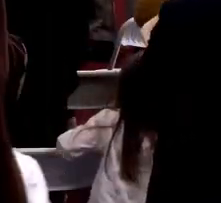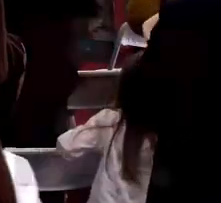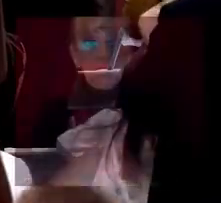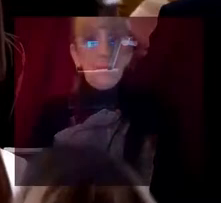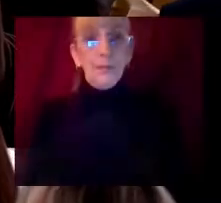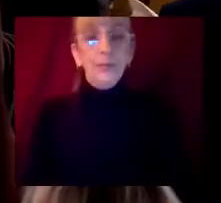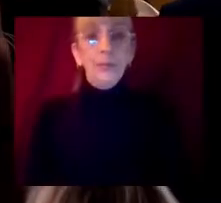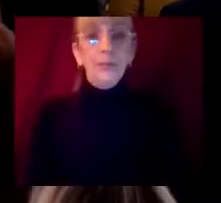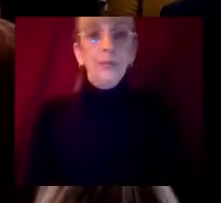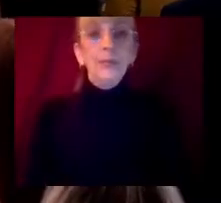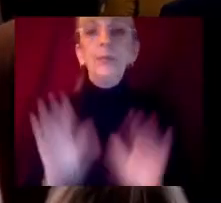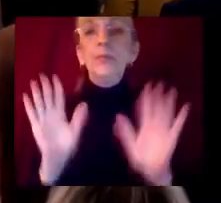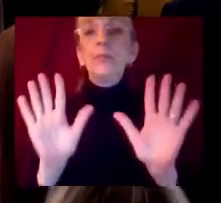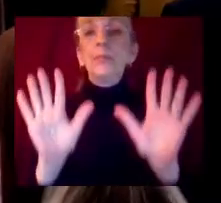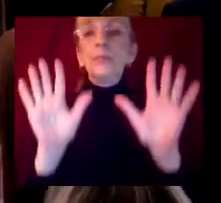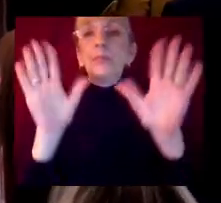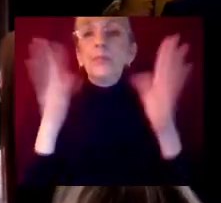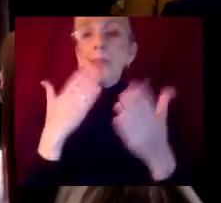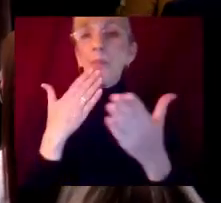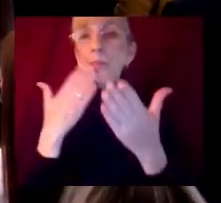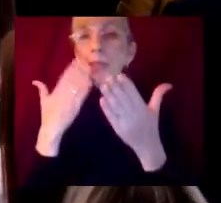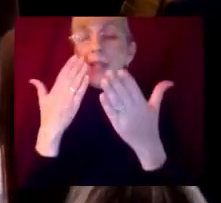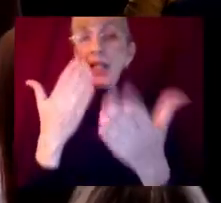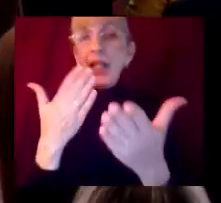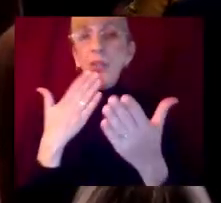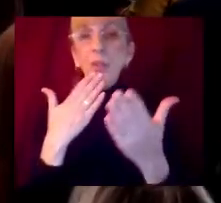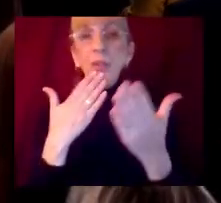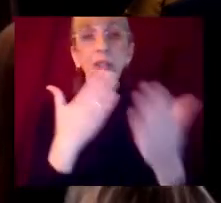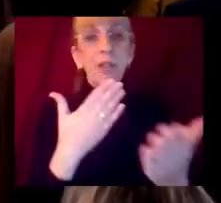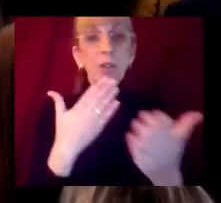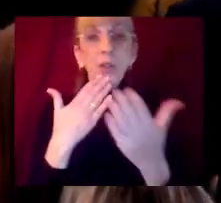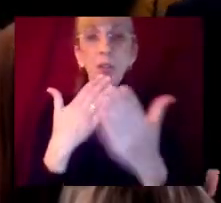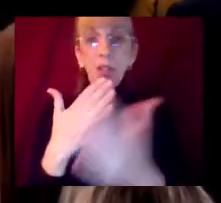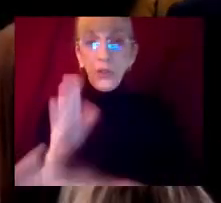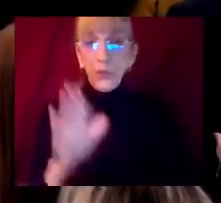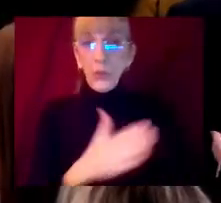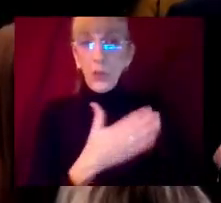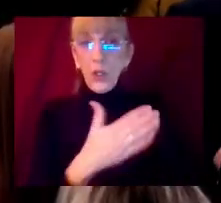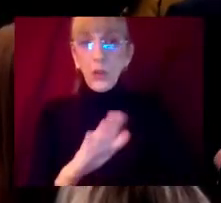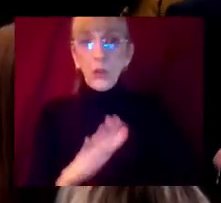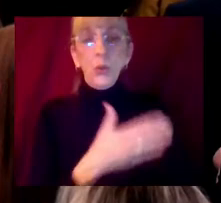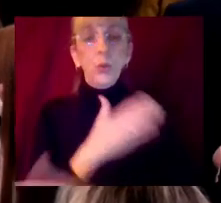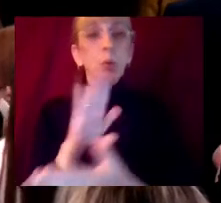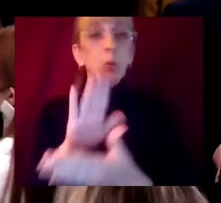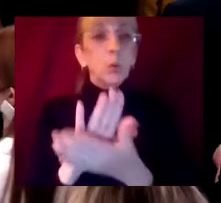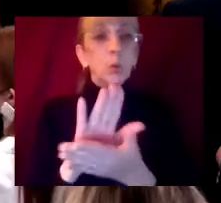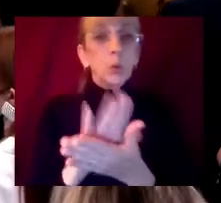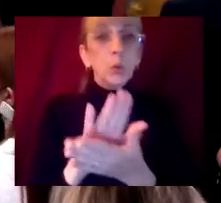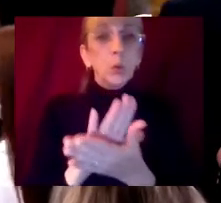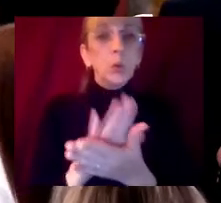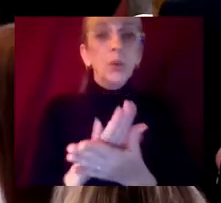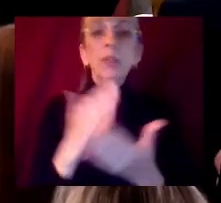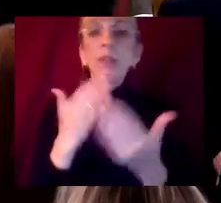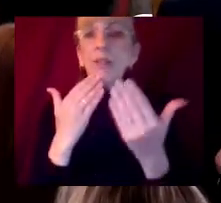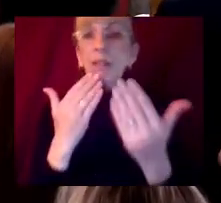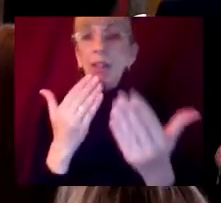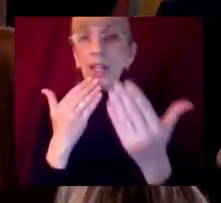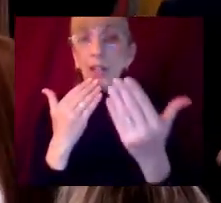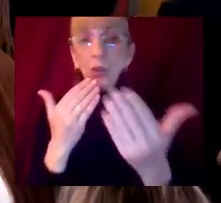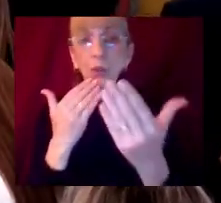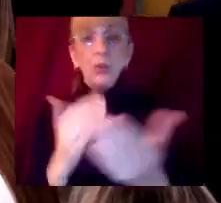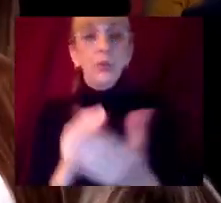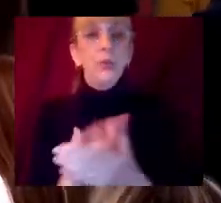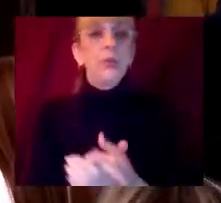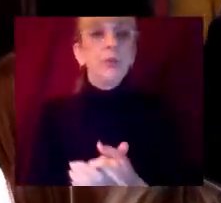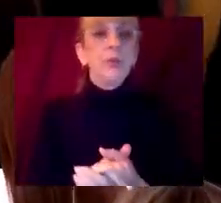Awesome. Thank you. Thank you to the choir school who got us kicked off today. Thank you to State Librarian